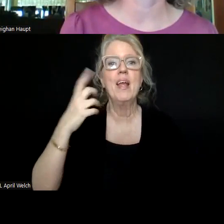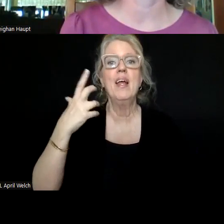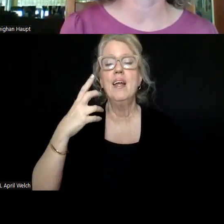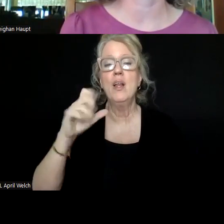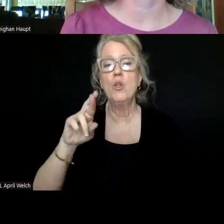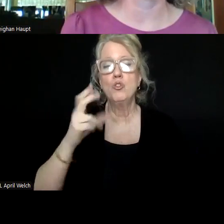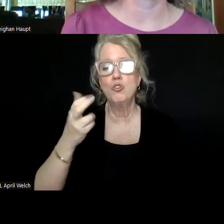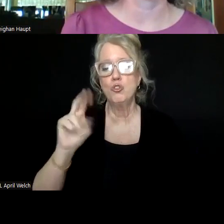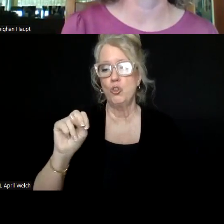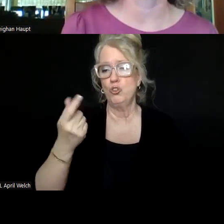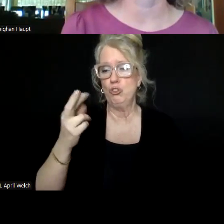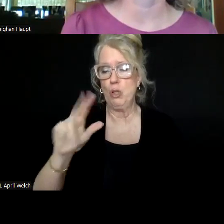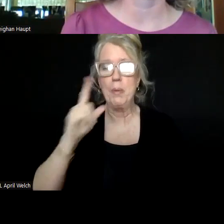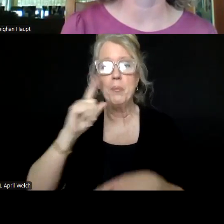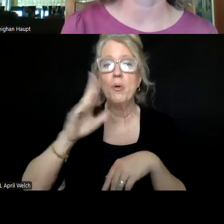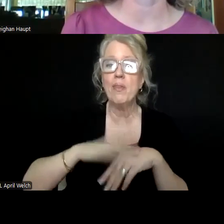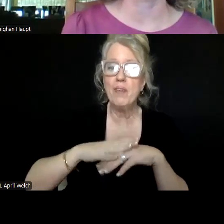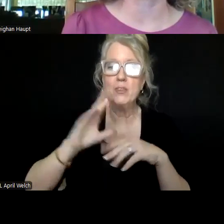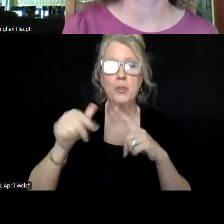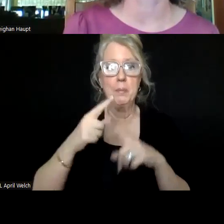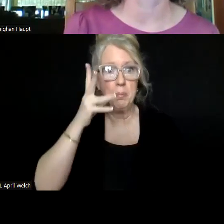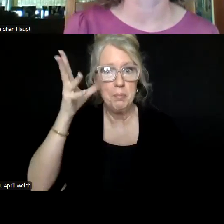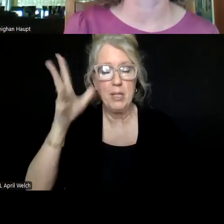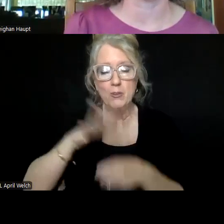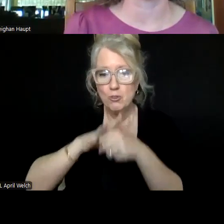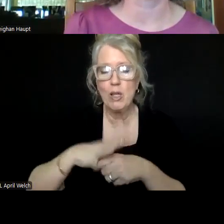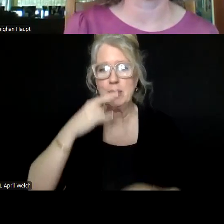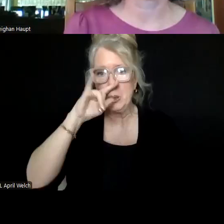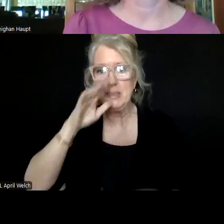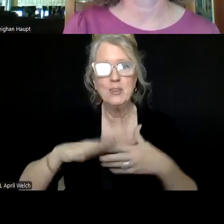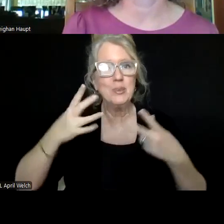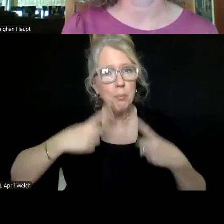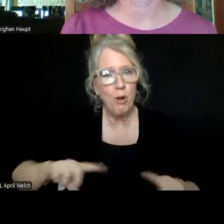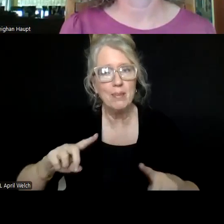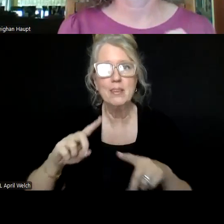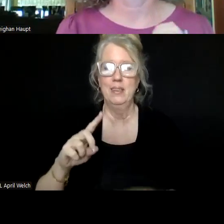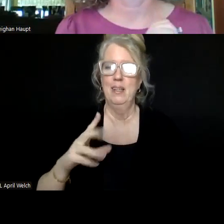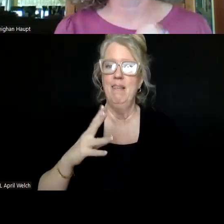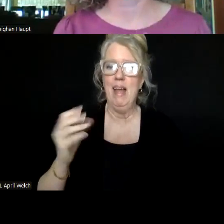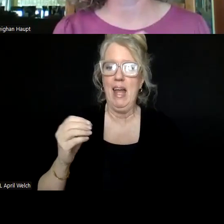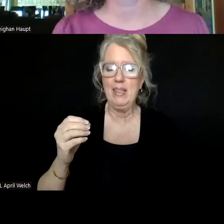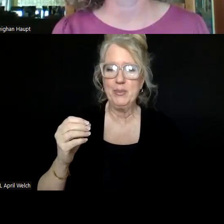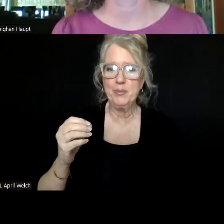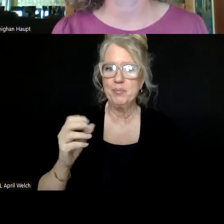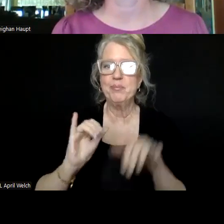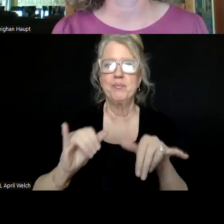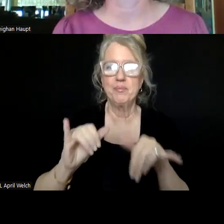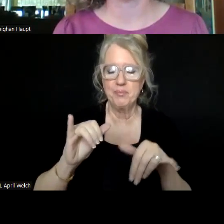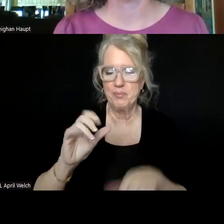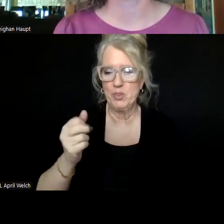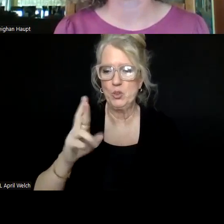General's advisory about how parents are stressed and kids are depressed, and what the Surgeon